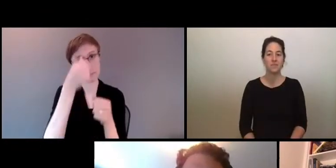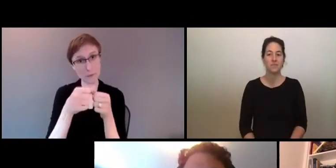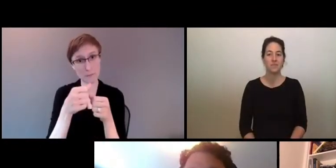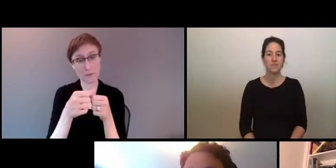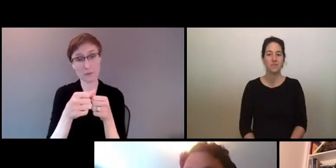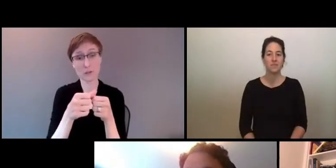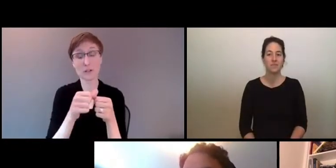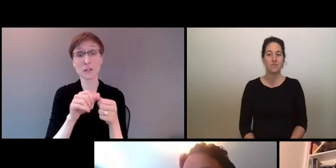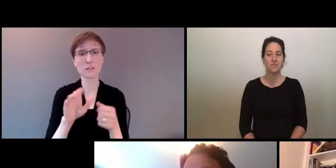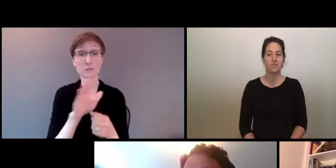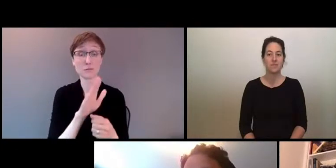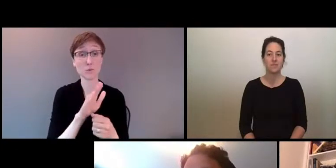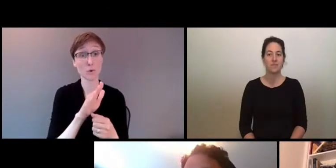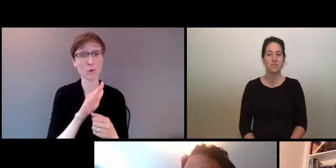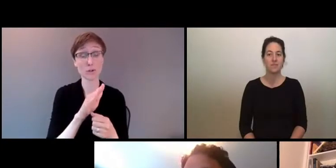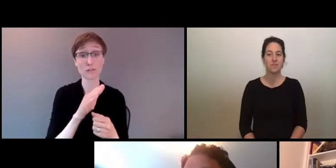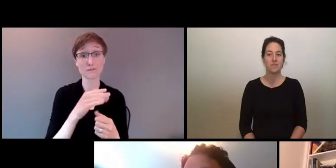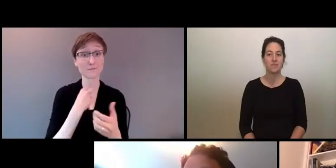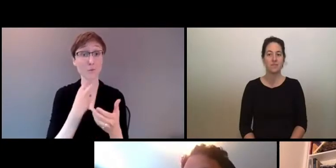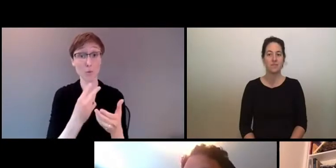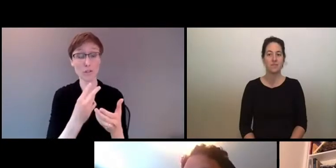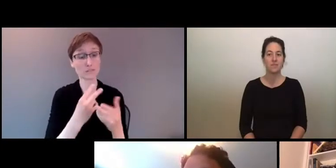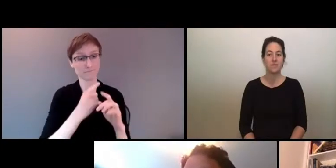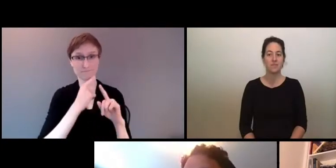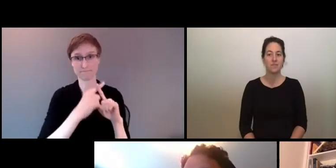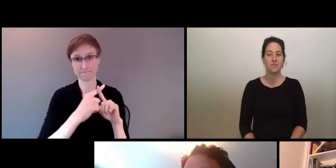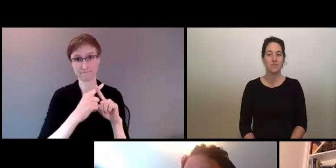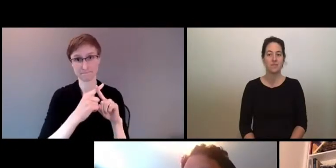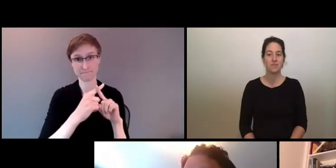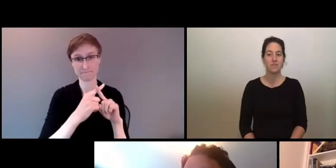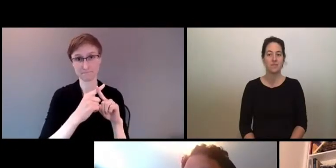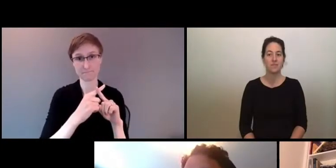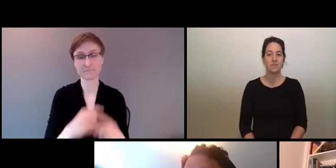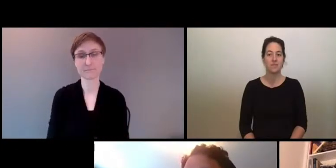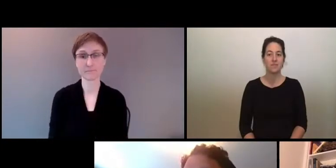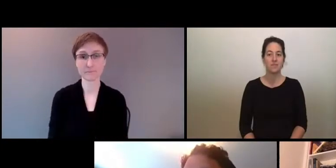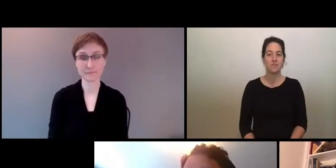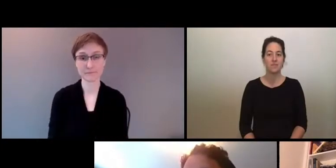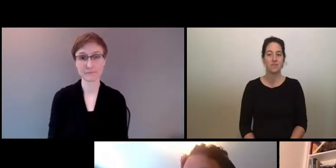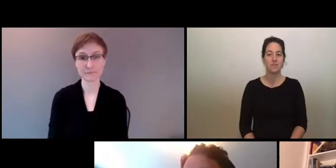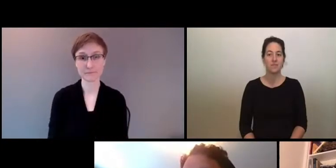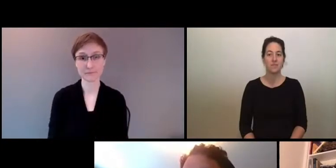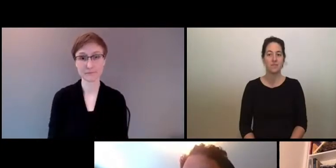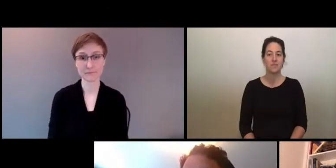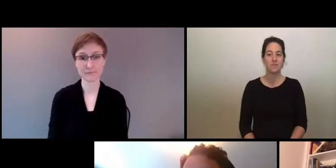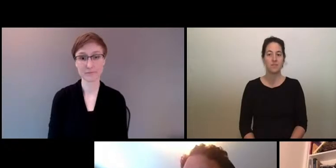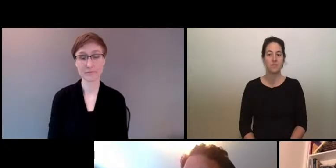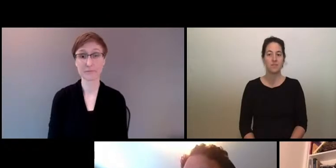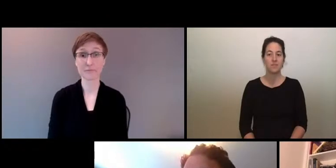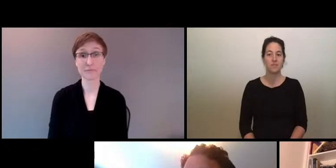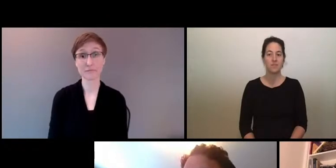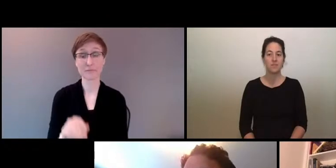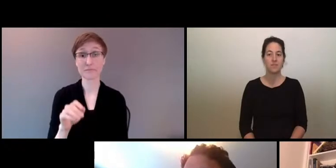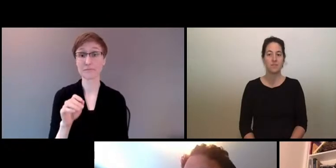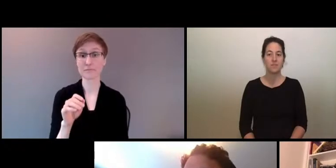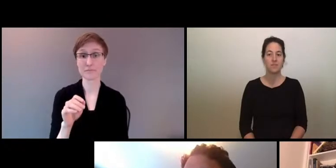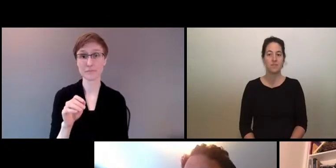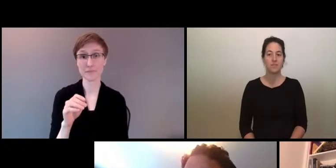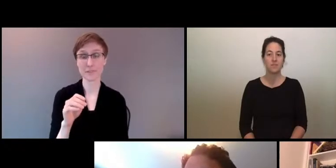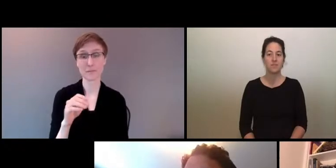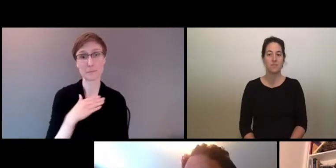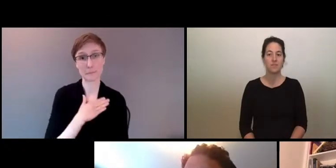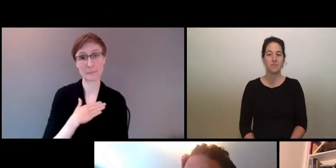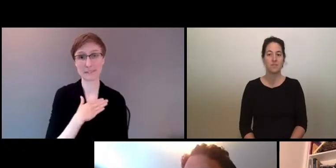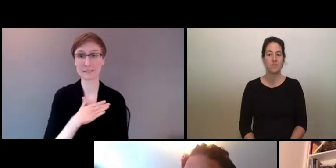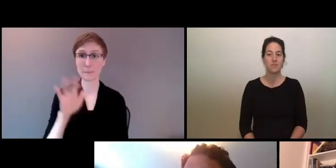place your microphone on mute until I invite you to speak or to ask your question. To view who is speaking on Zoom, please put your view on speaker view instead of